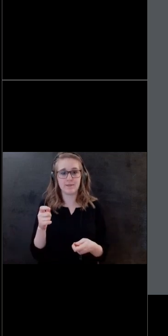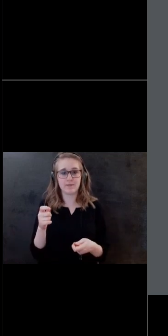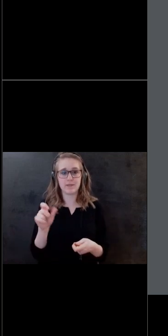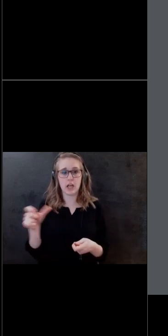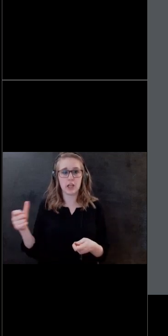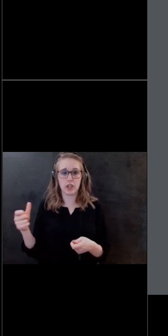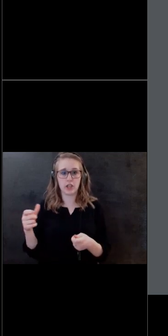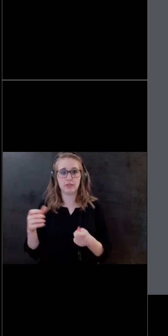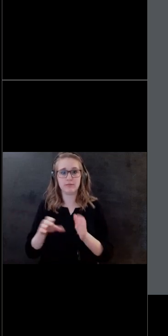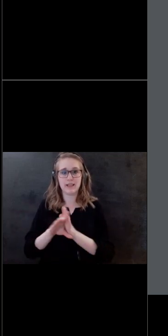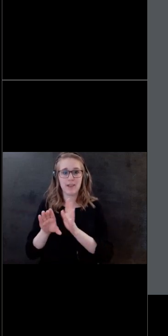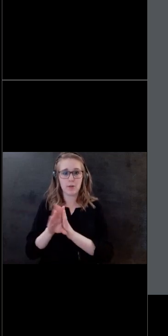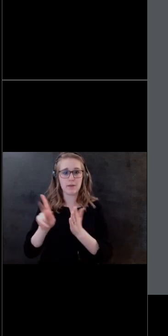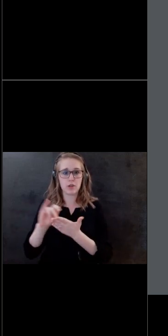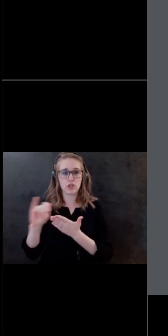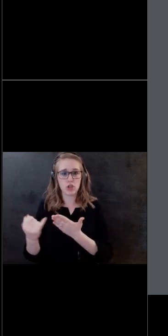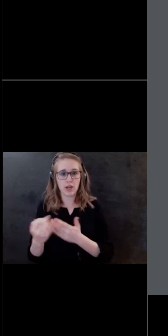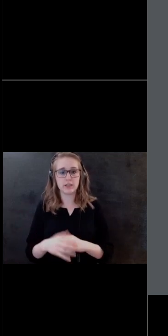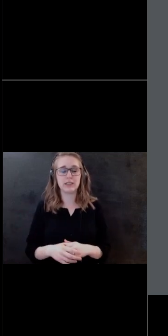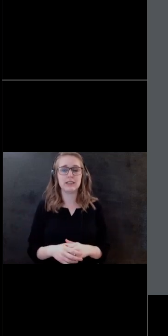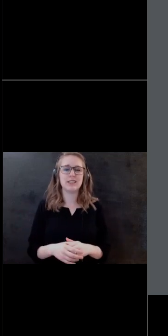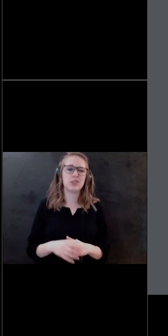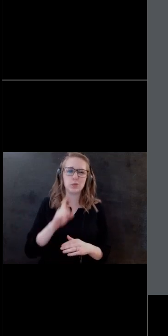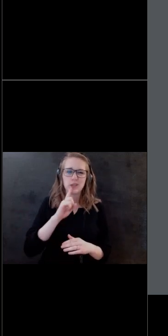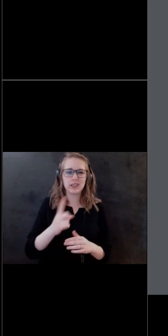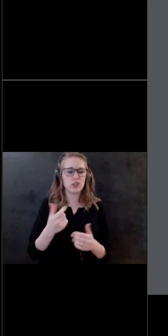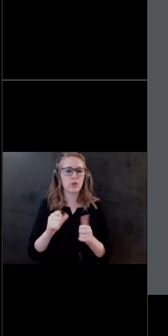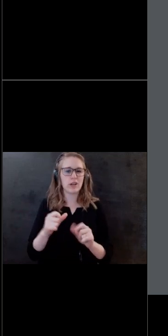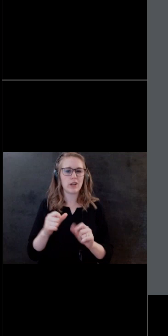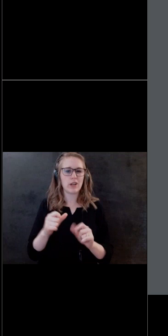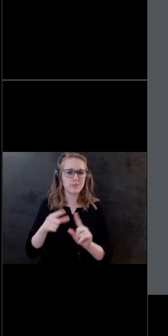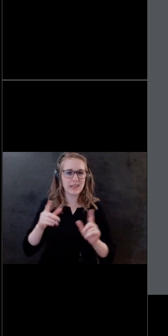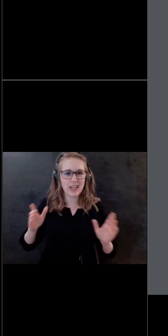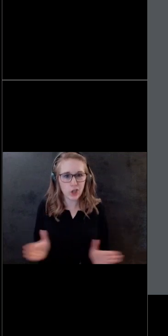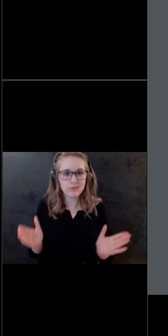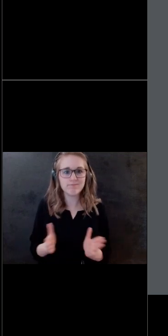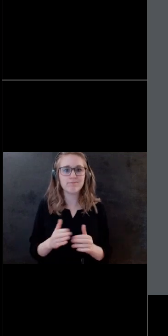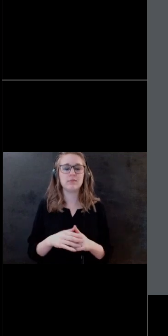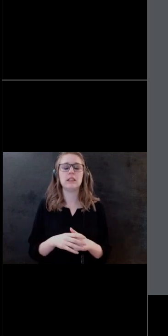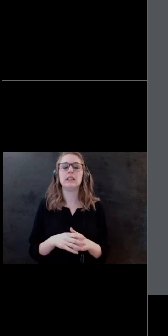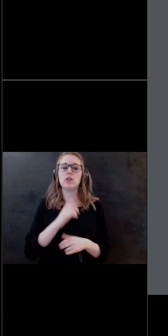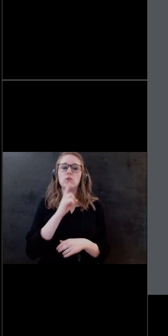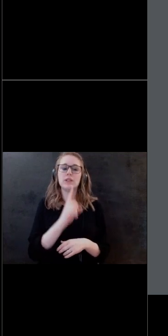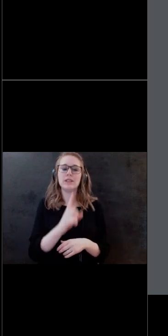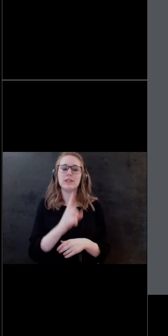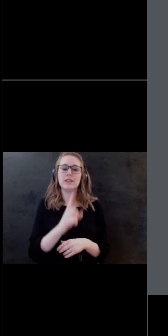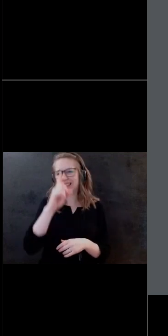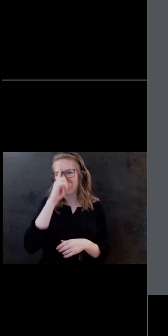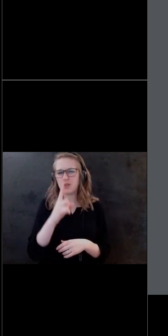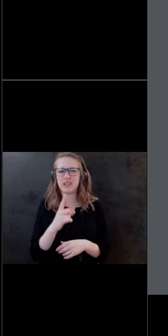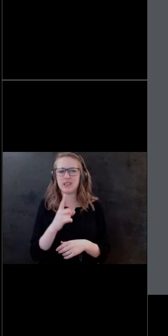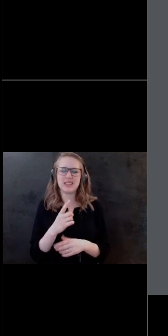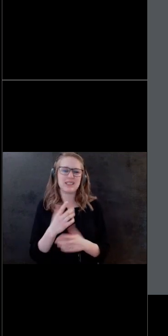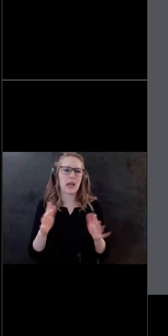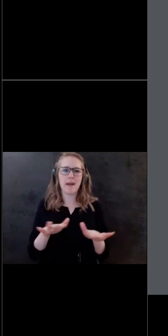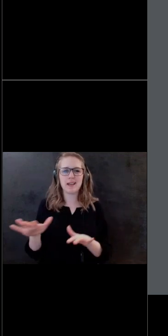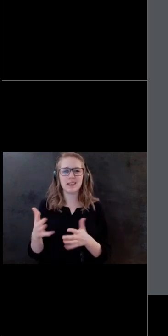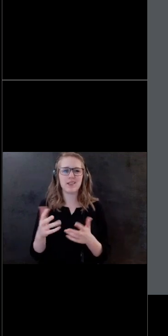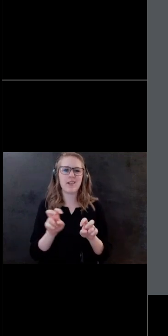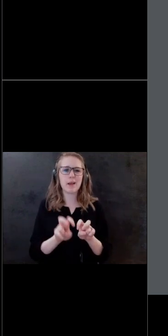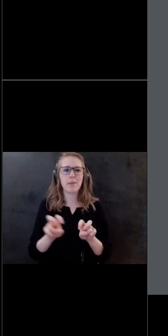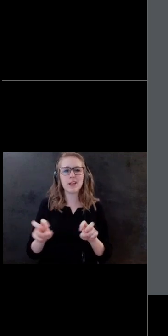the development of the project to, again, to spur it along. It's also, I believe, was a relatively passive space with benches and